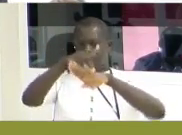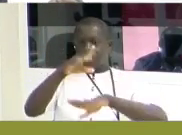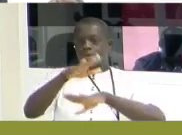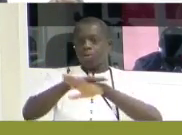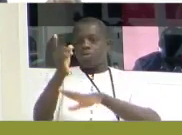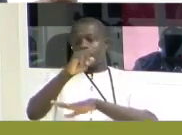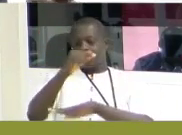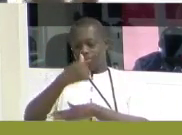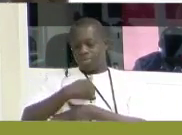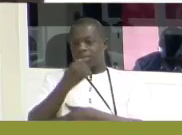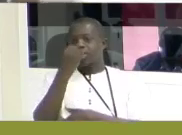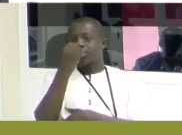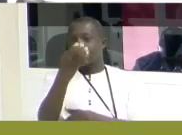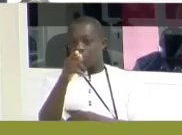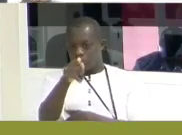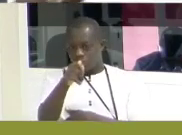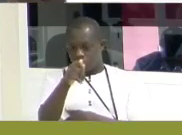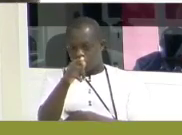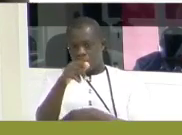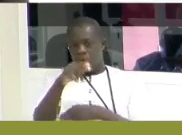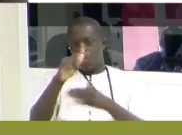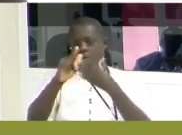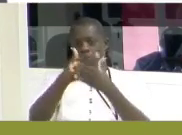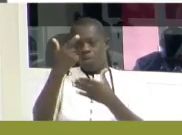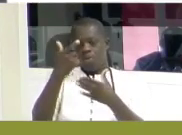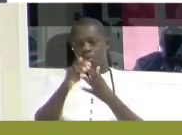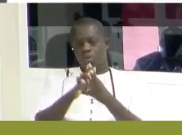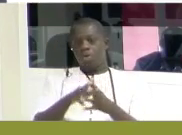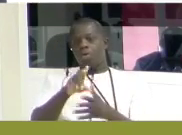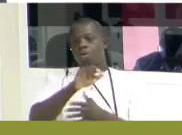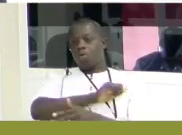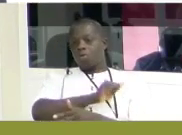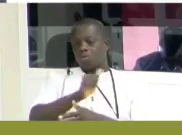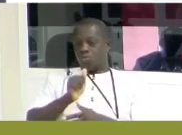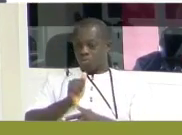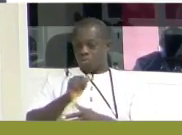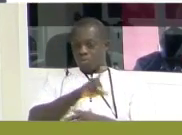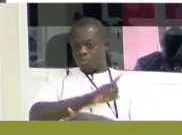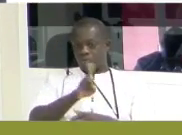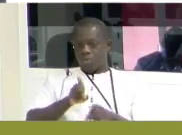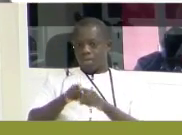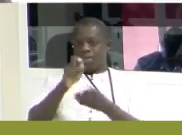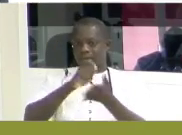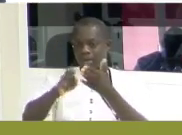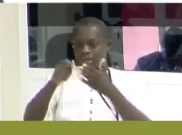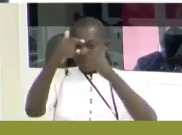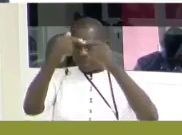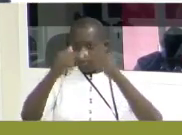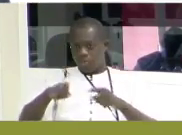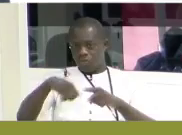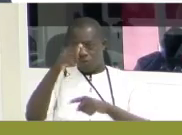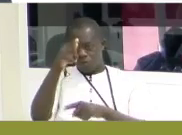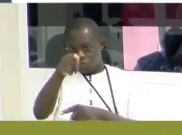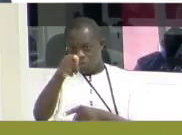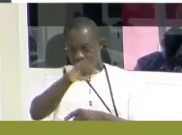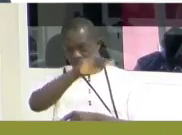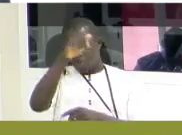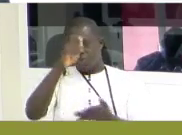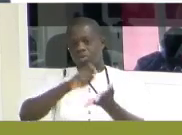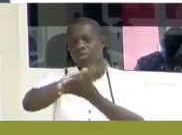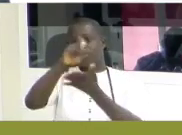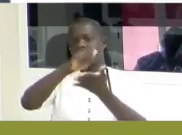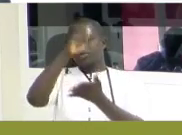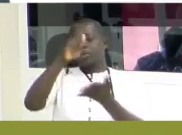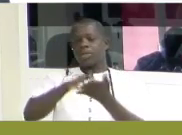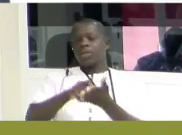you. Or, we will write the story for you, the statement for you, and you sign. I